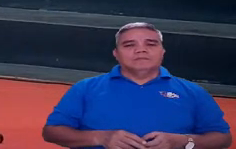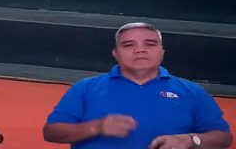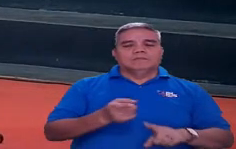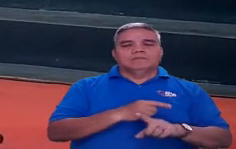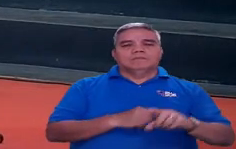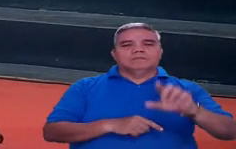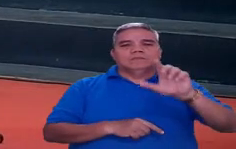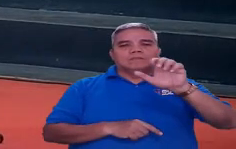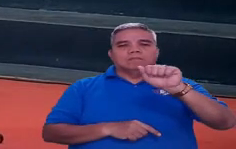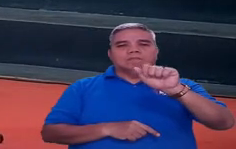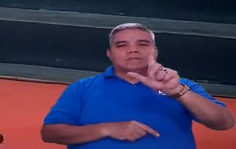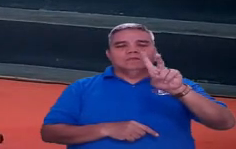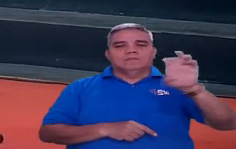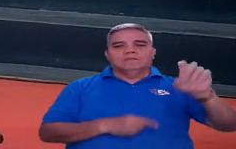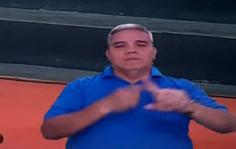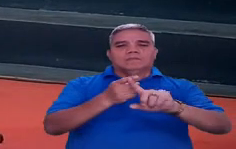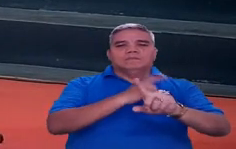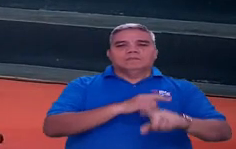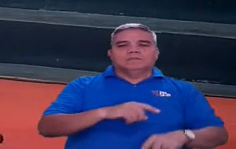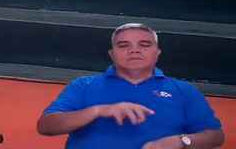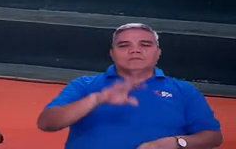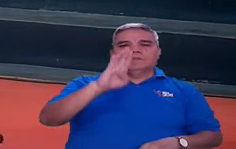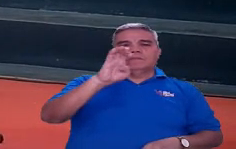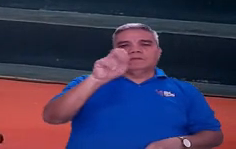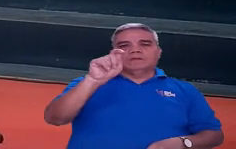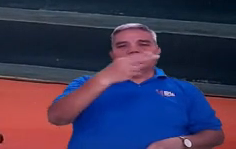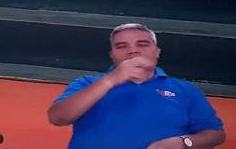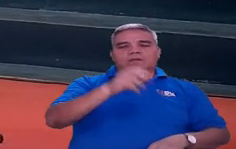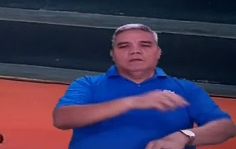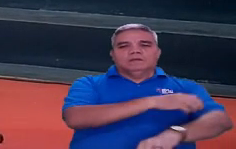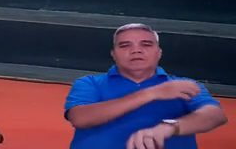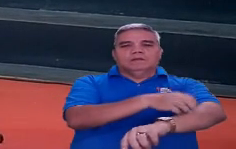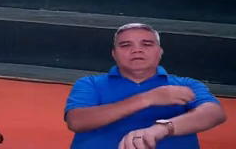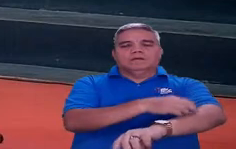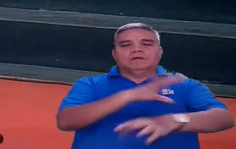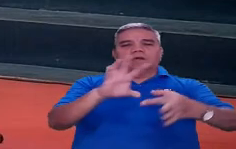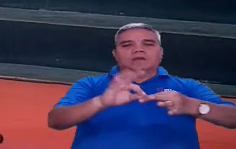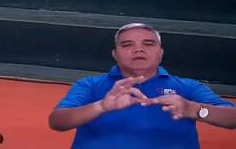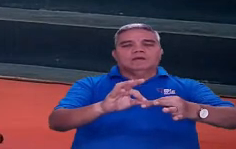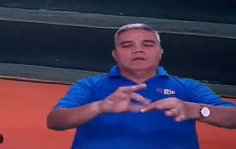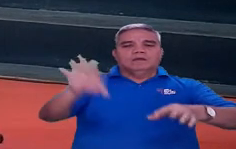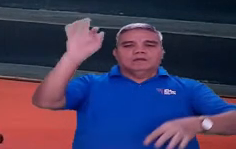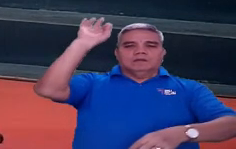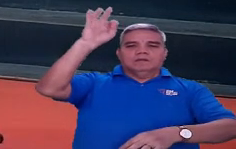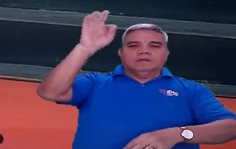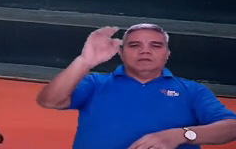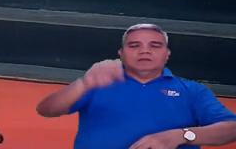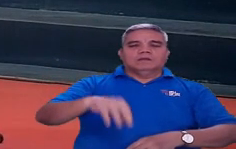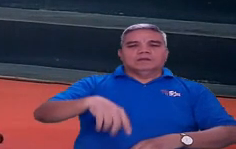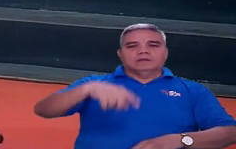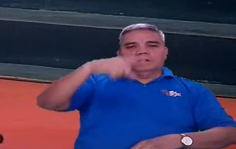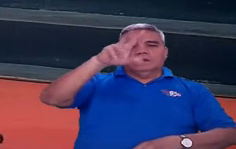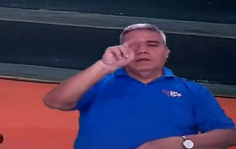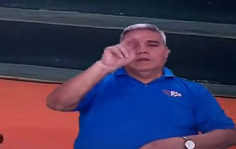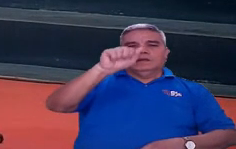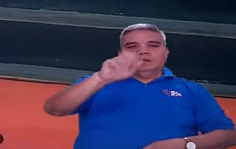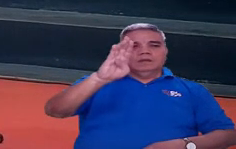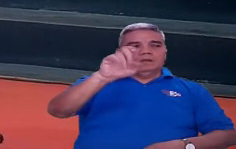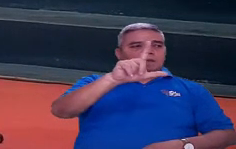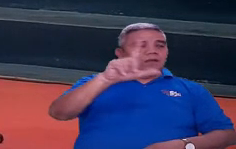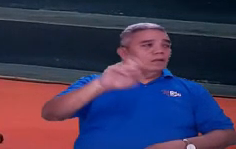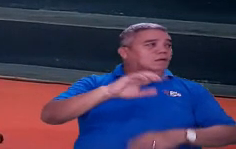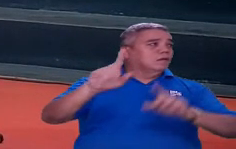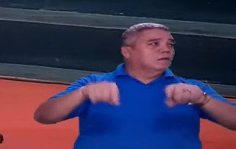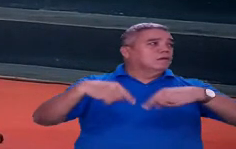I am Hanalea Valera. I am from Bethany Baptist Church, Makati, under the leadership of our pastor, Pastor Jerry Noble, and I